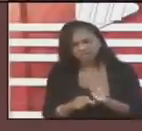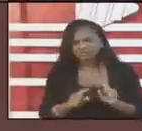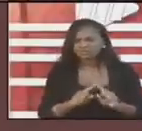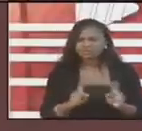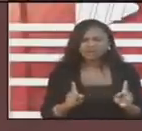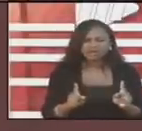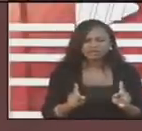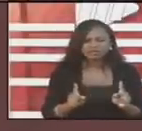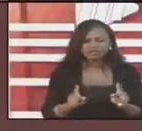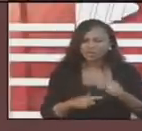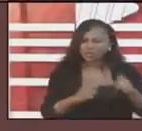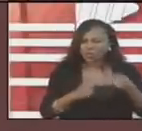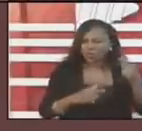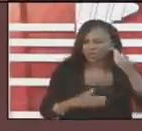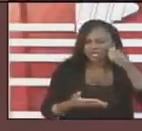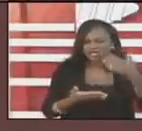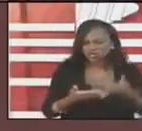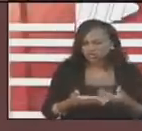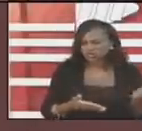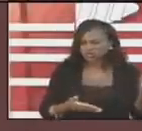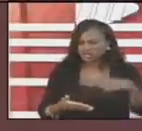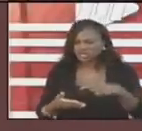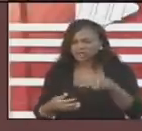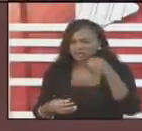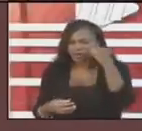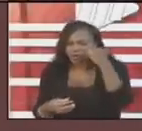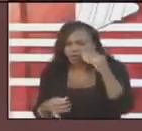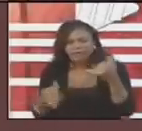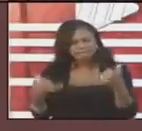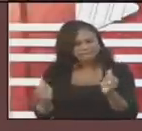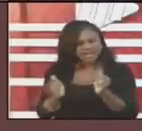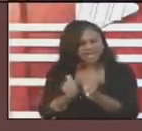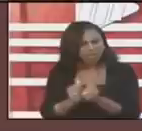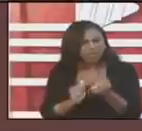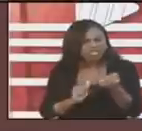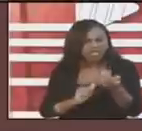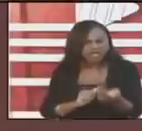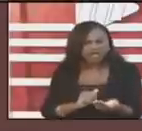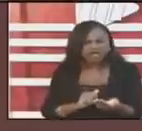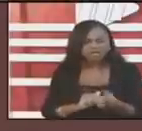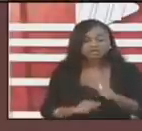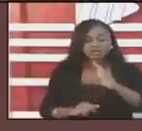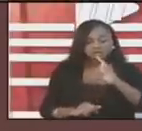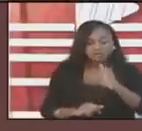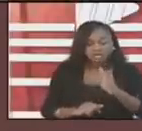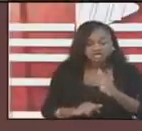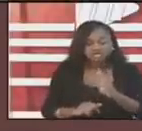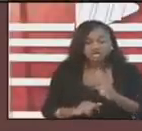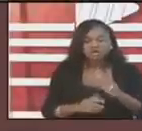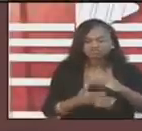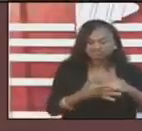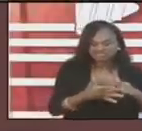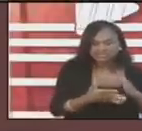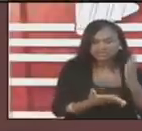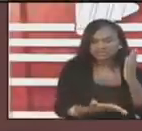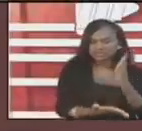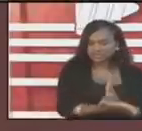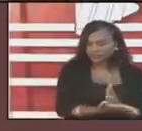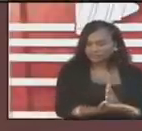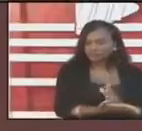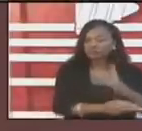when she came home, we found time to play. We ensured she had enough time to detox,